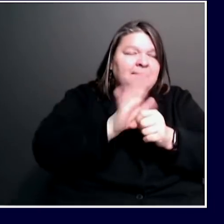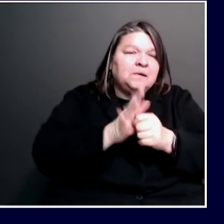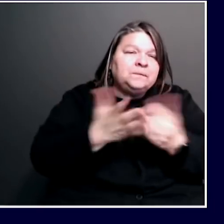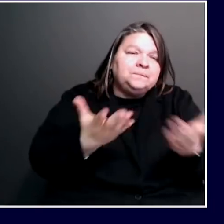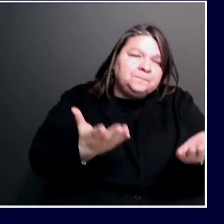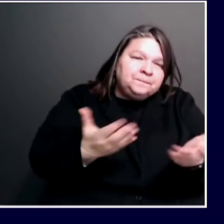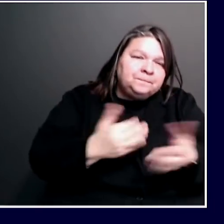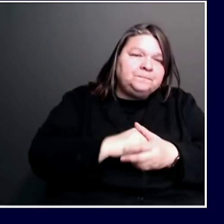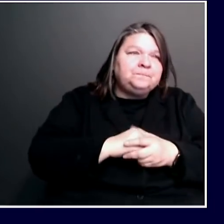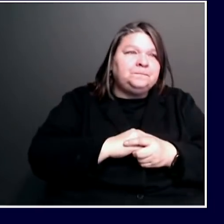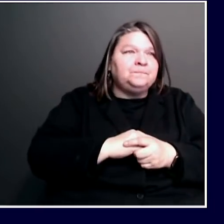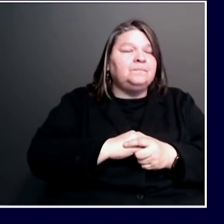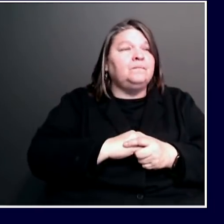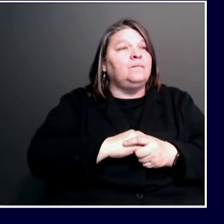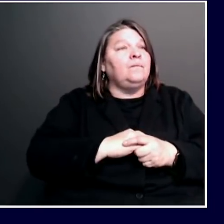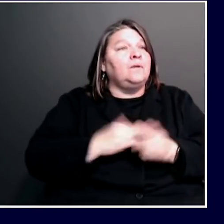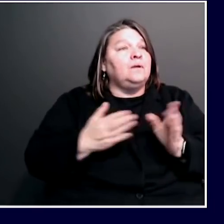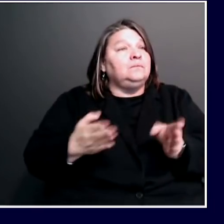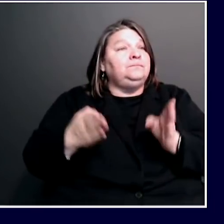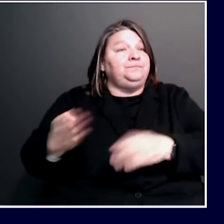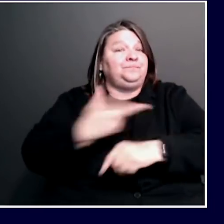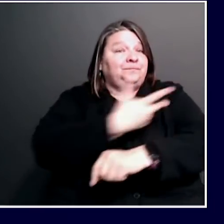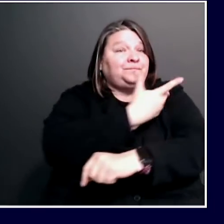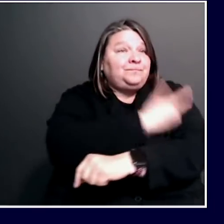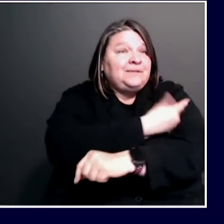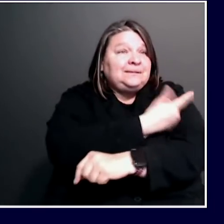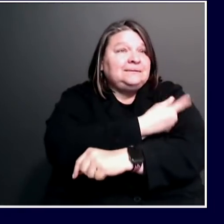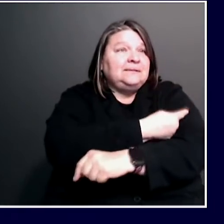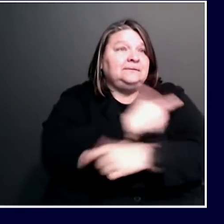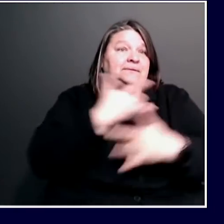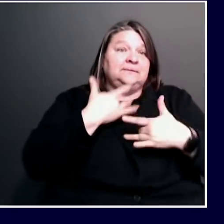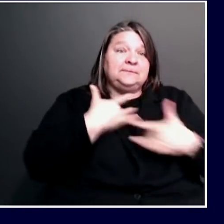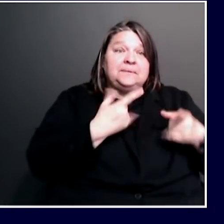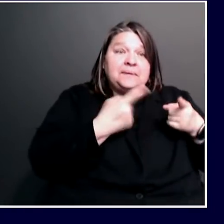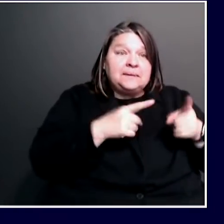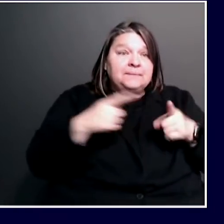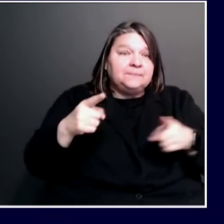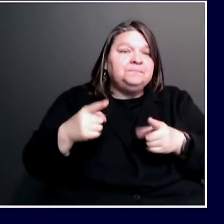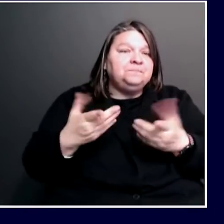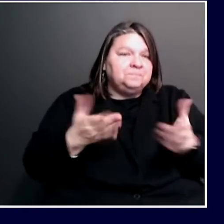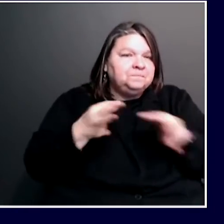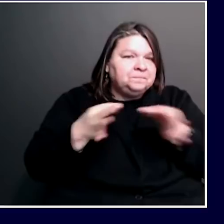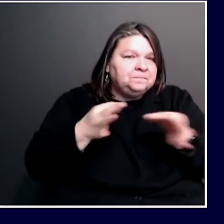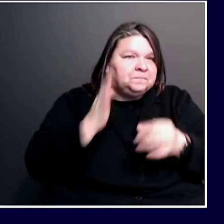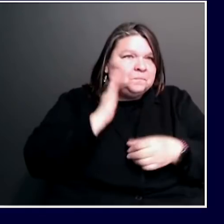around vaccines and vaccinations. Right now, Maine is providing